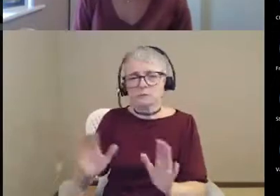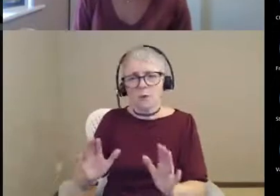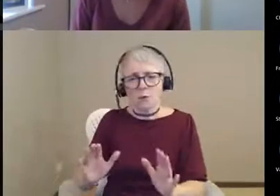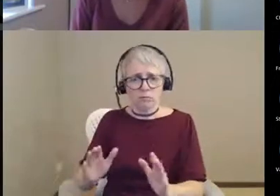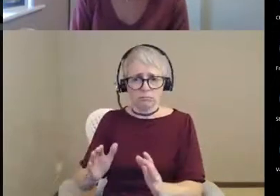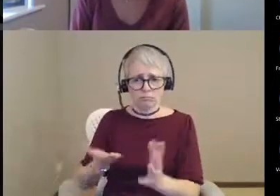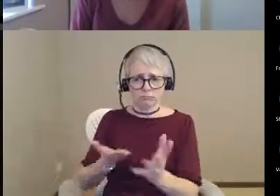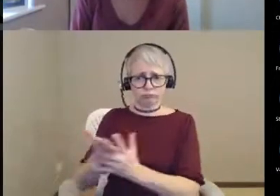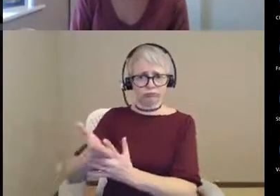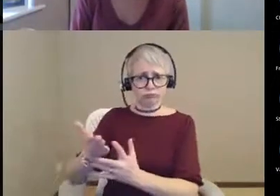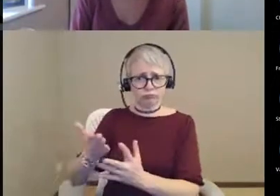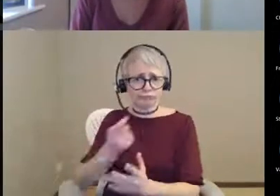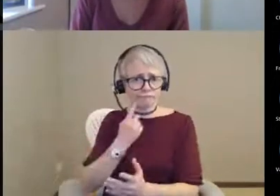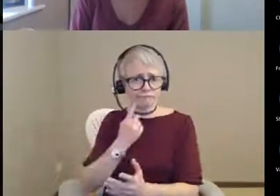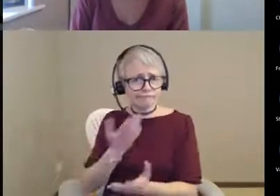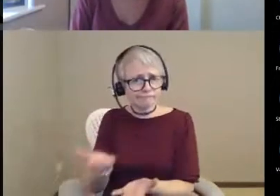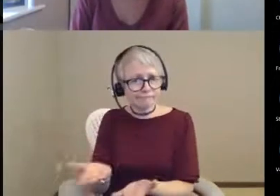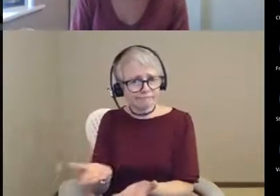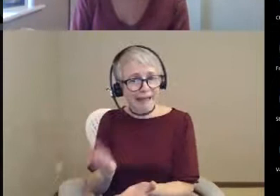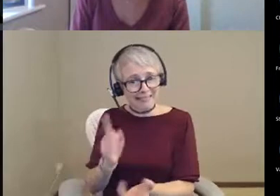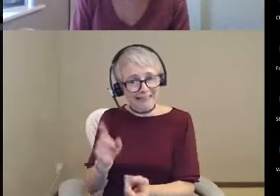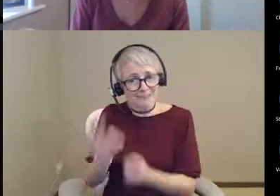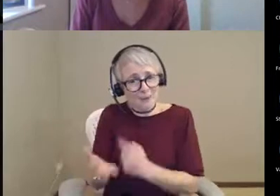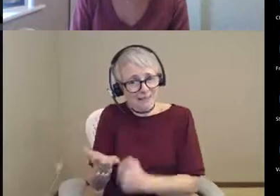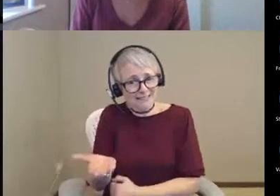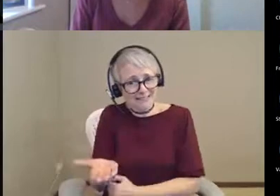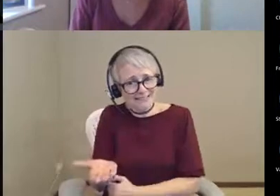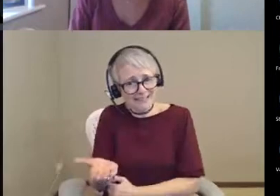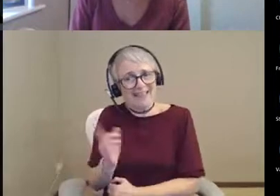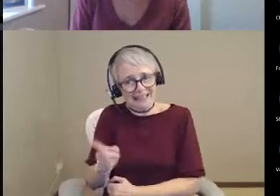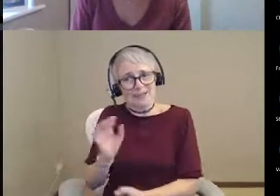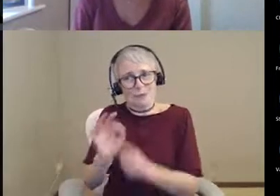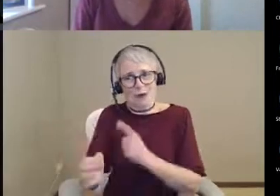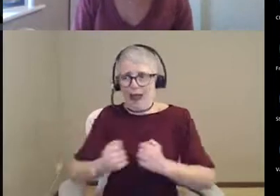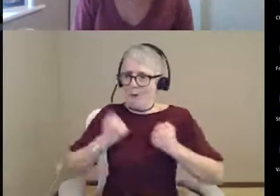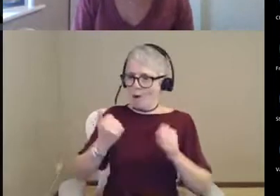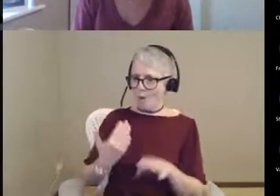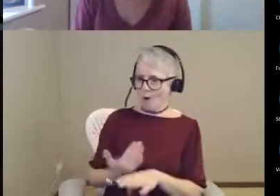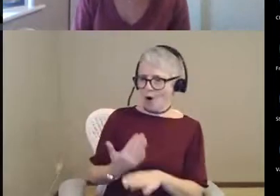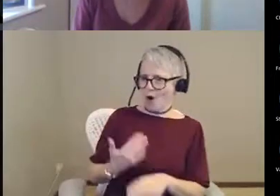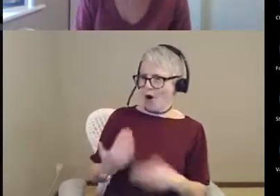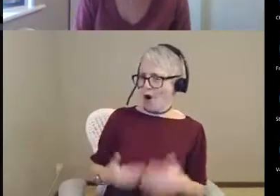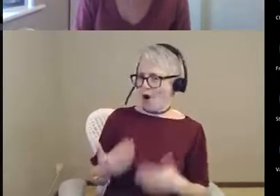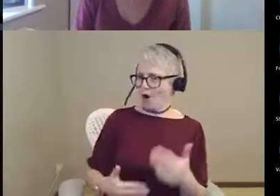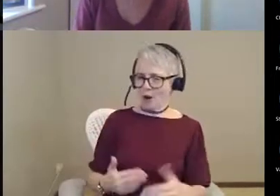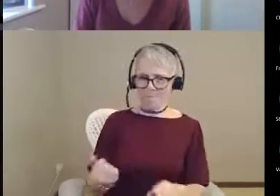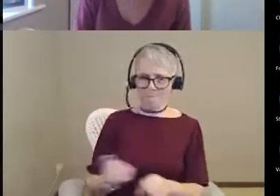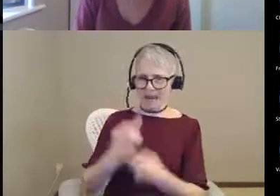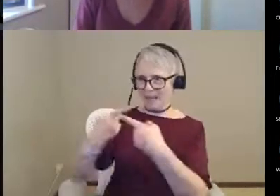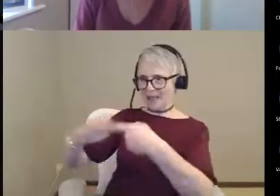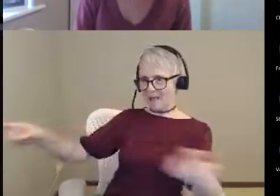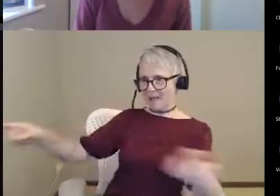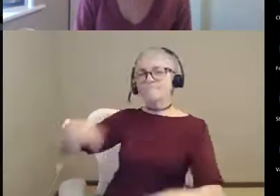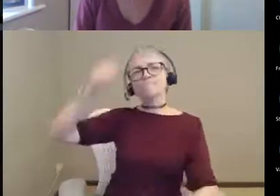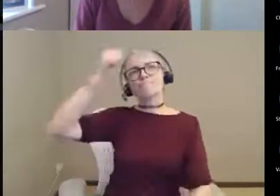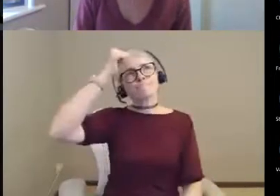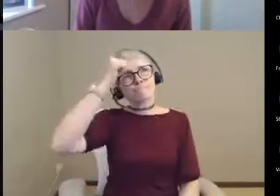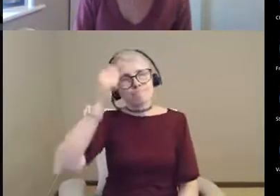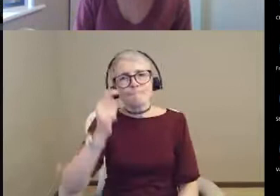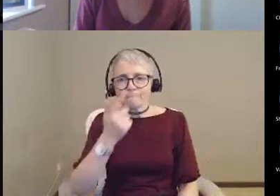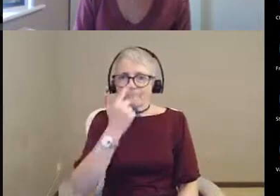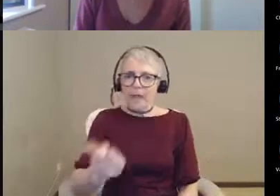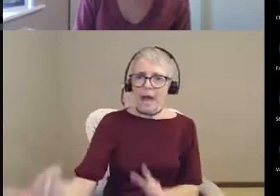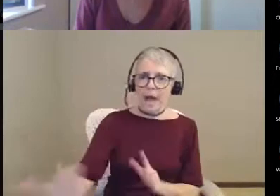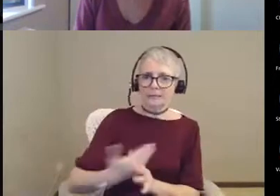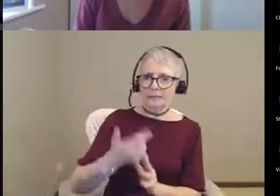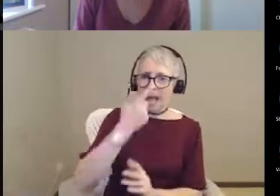potential to succeed. And surely that's the whole point of what we're doing in our industry, is to make people have those, you know, learning experiences